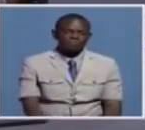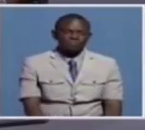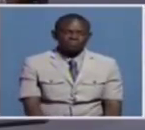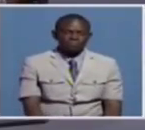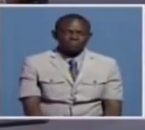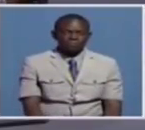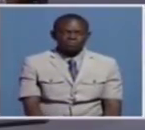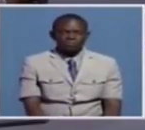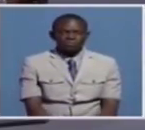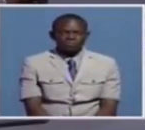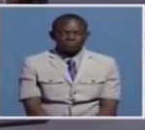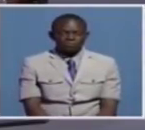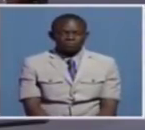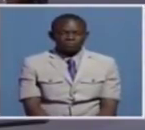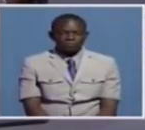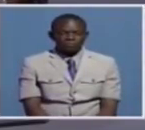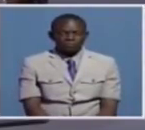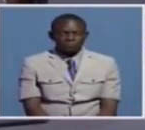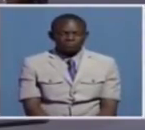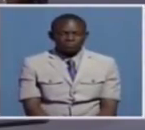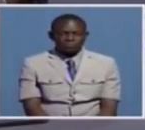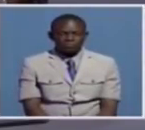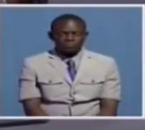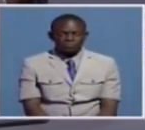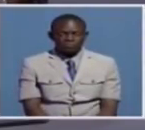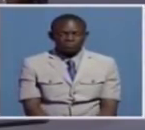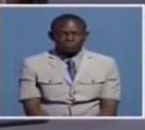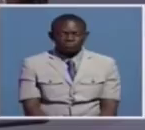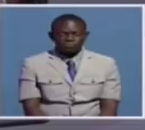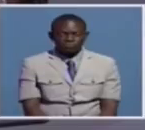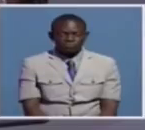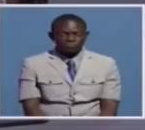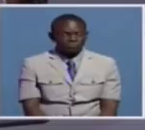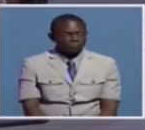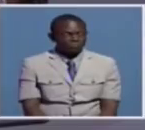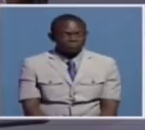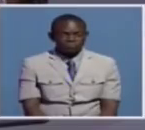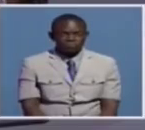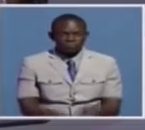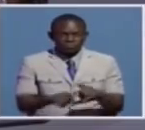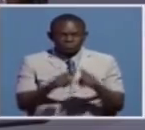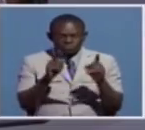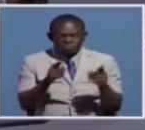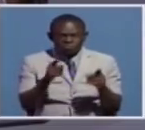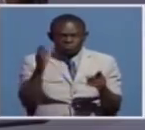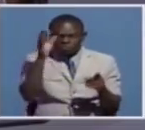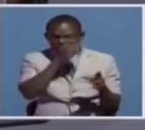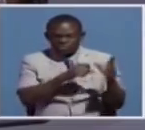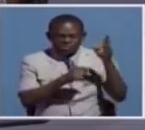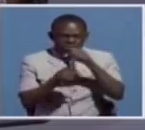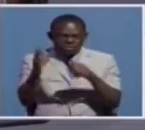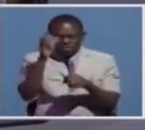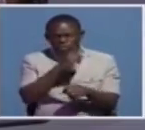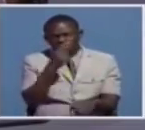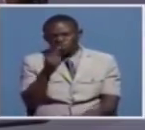money in the changing process. And those are unproved, and the allegations. Well, in